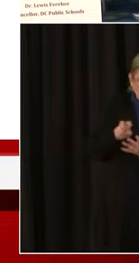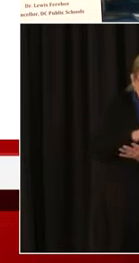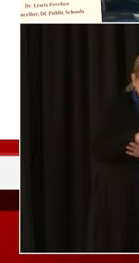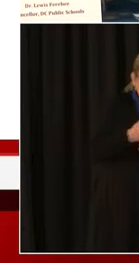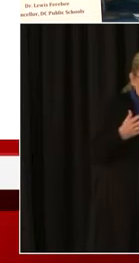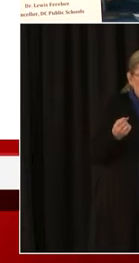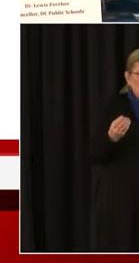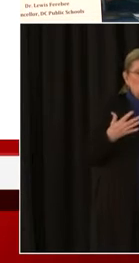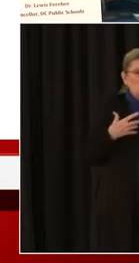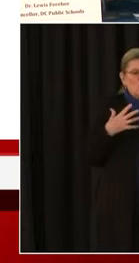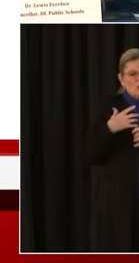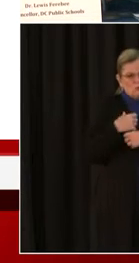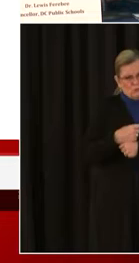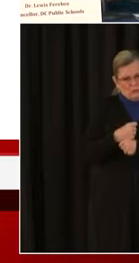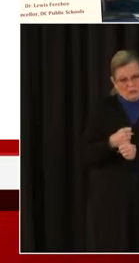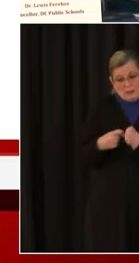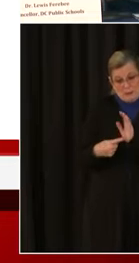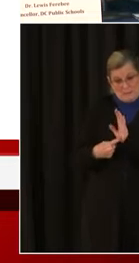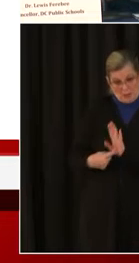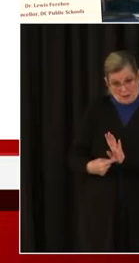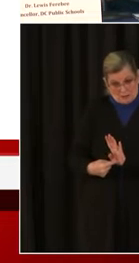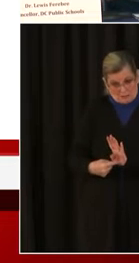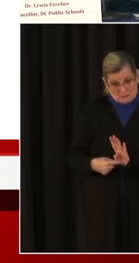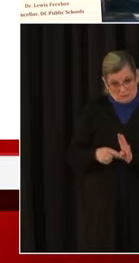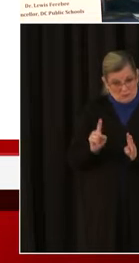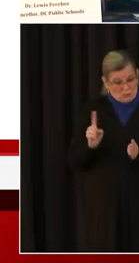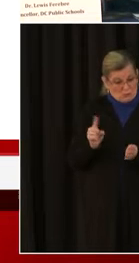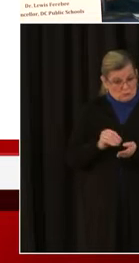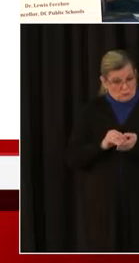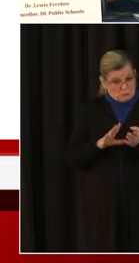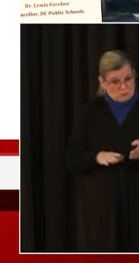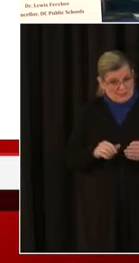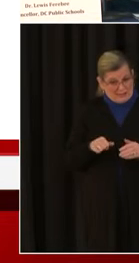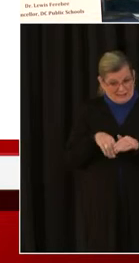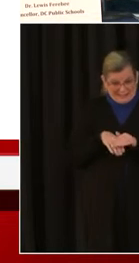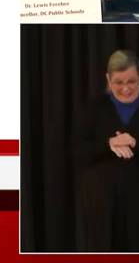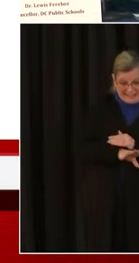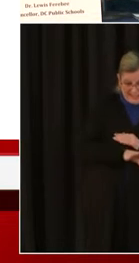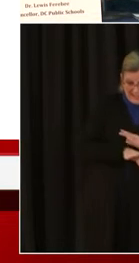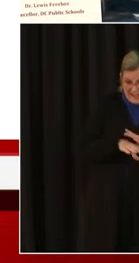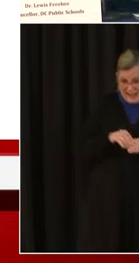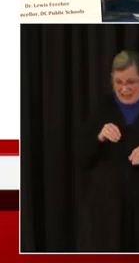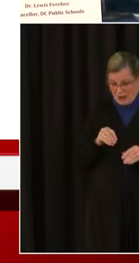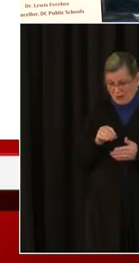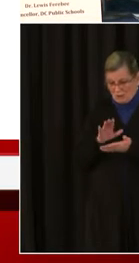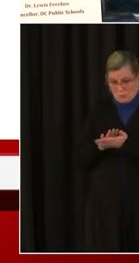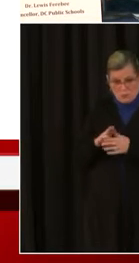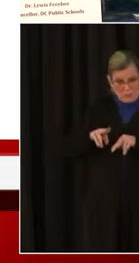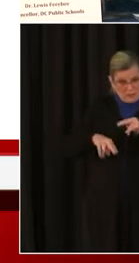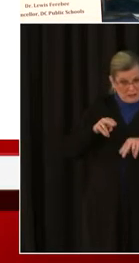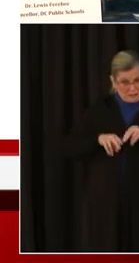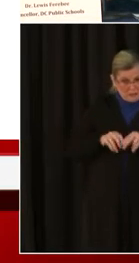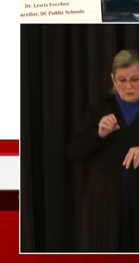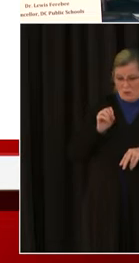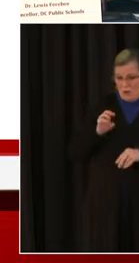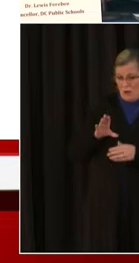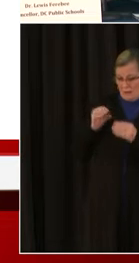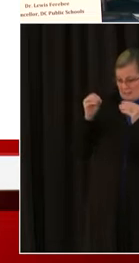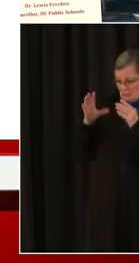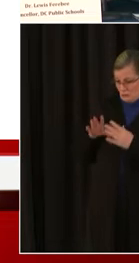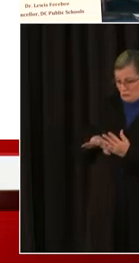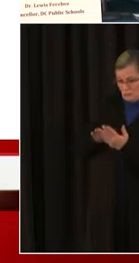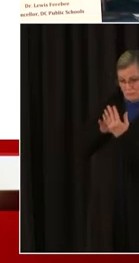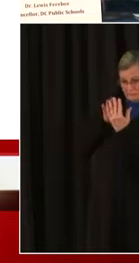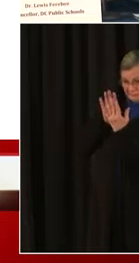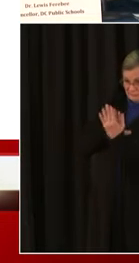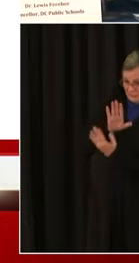So we've created a model where students could be in and out of the school building and learn in person or remotely